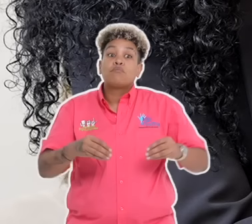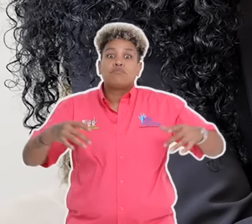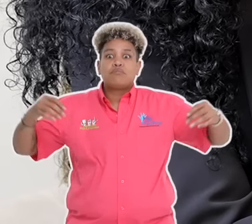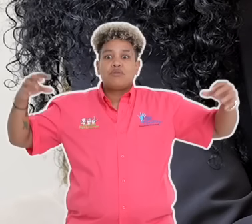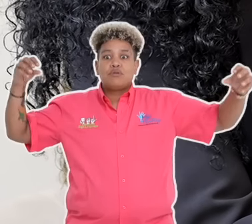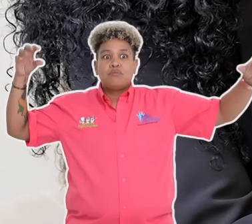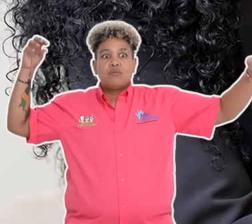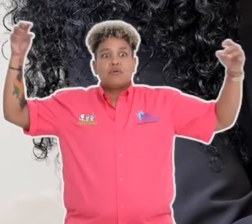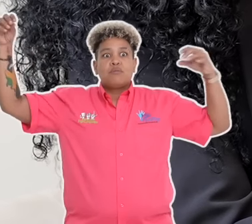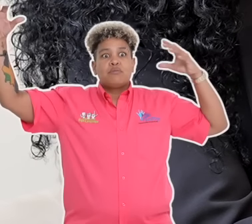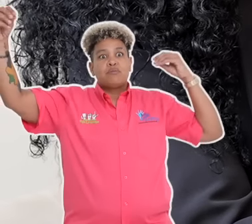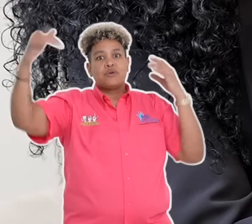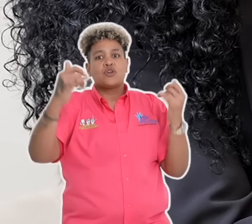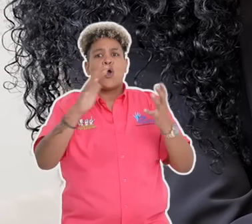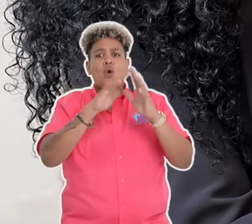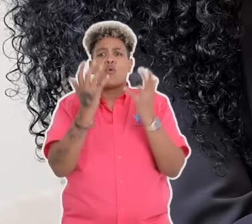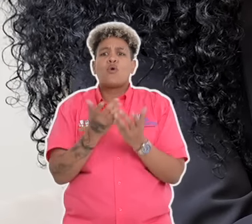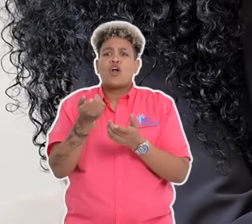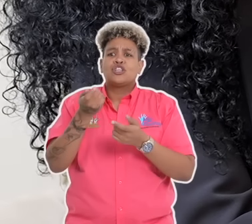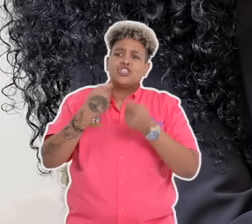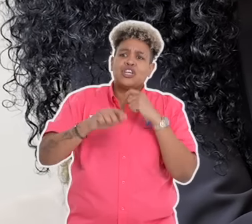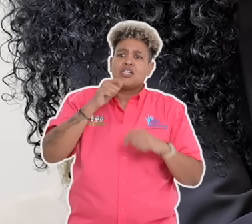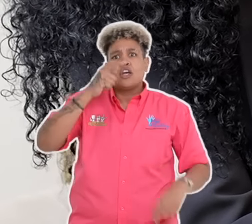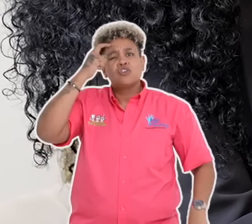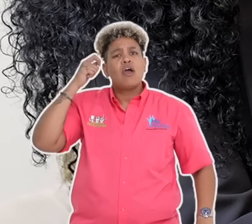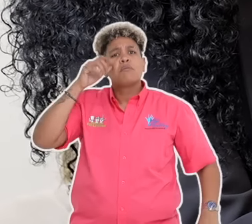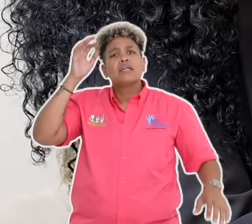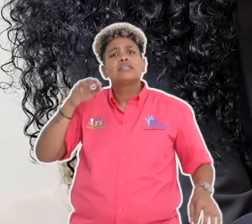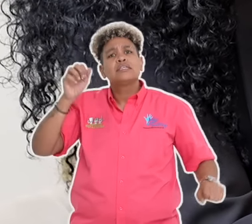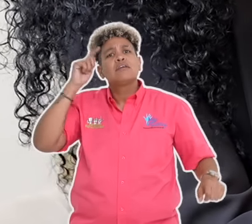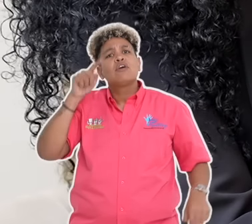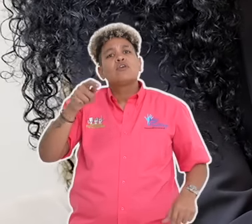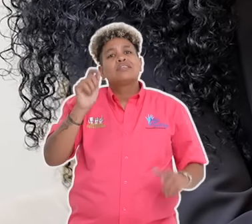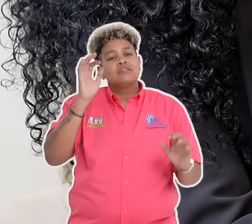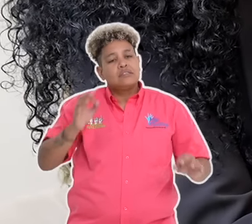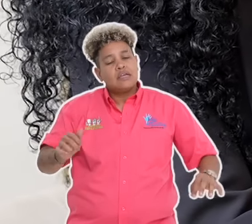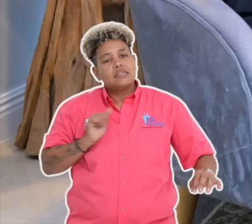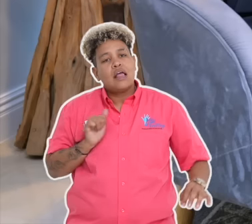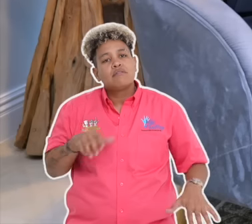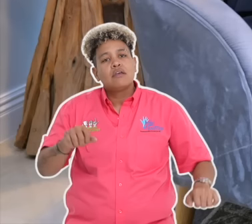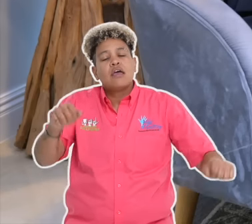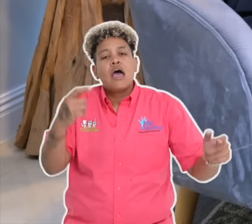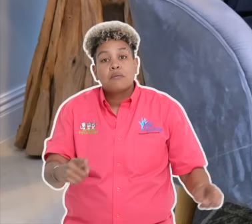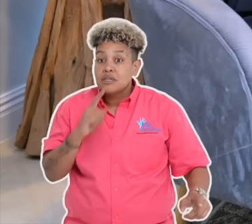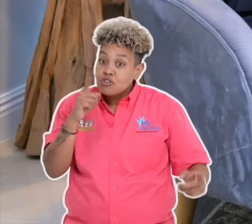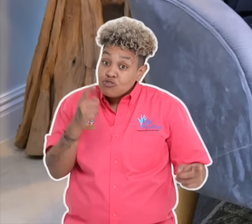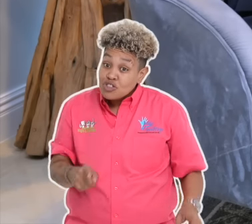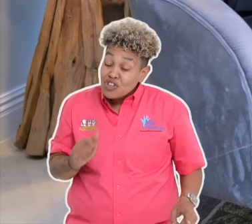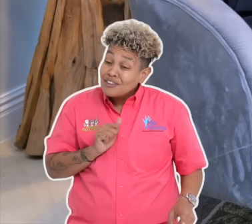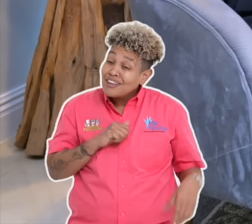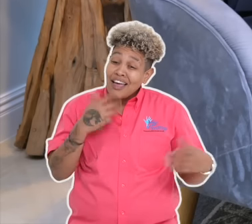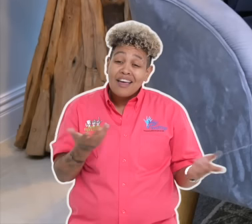lights up. So now your world changes. And now your trauma is no longer making decisions for you. You're making them for yourself. Mm. And as a